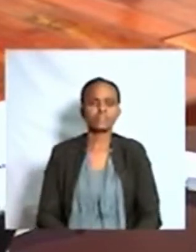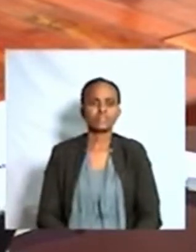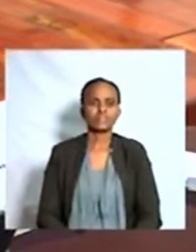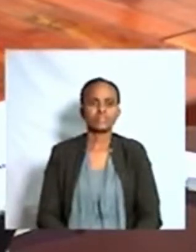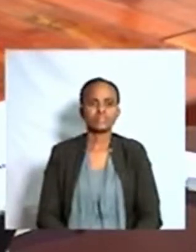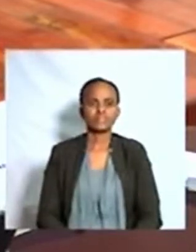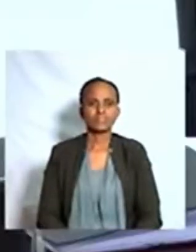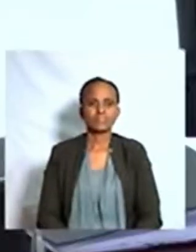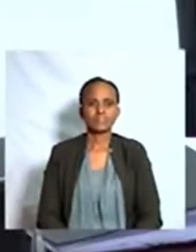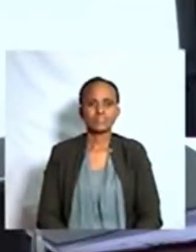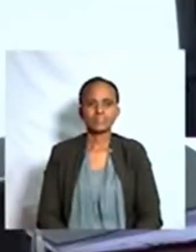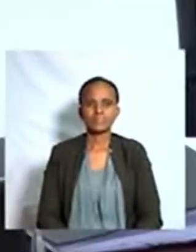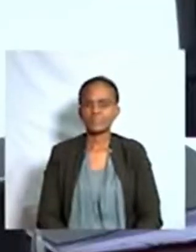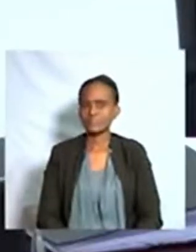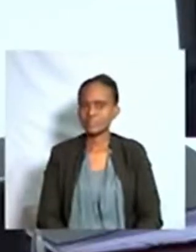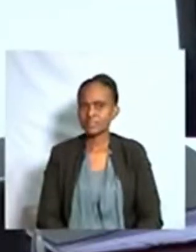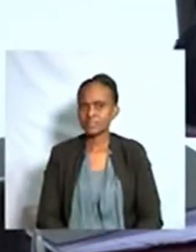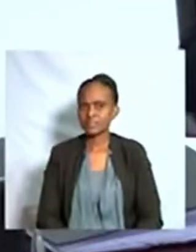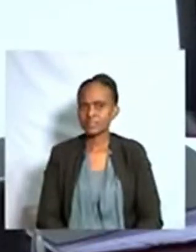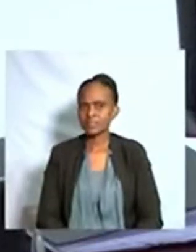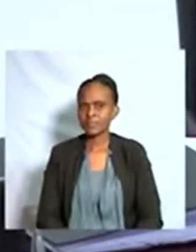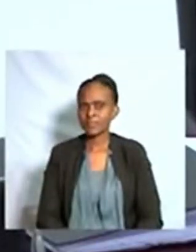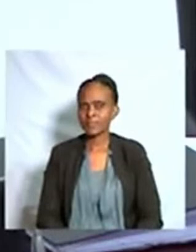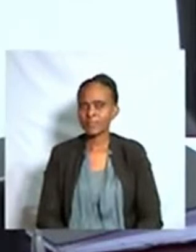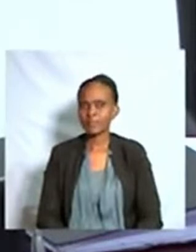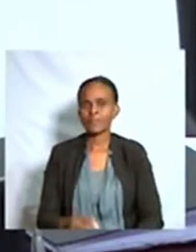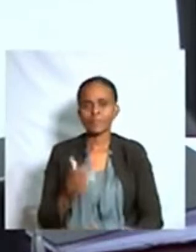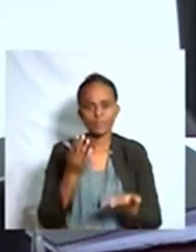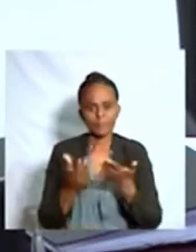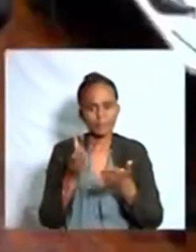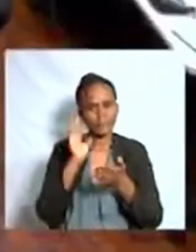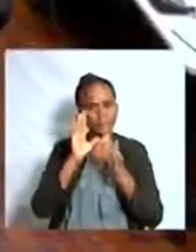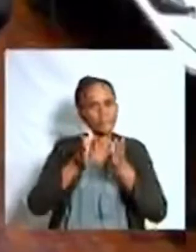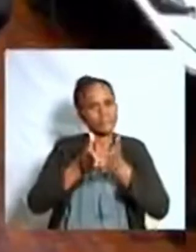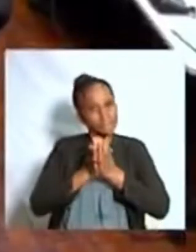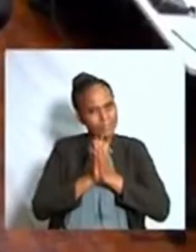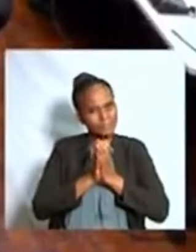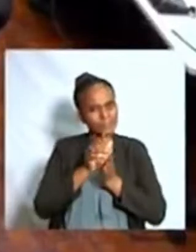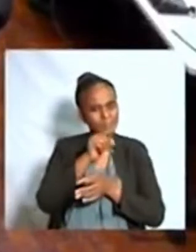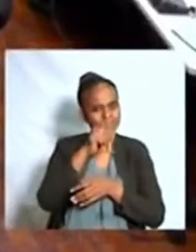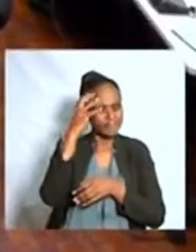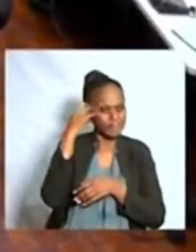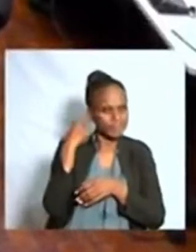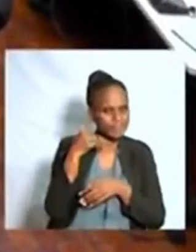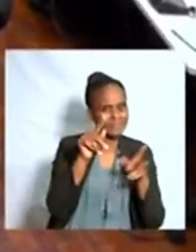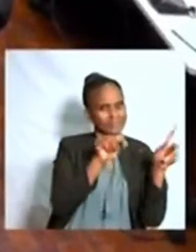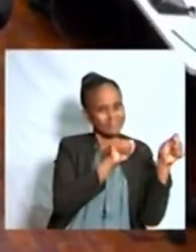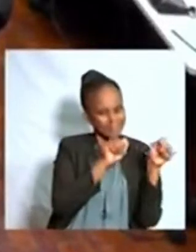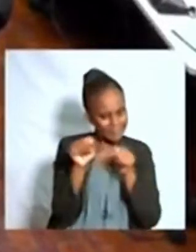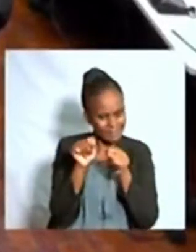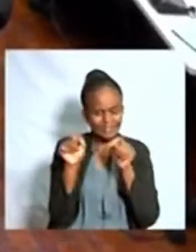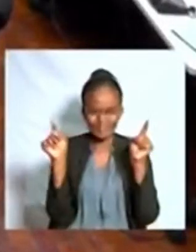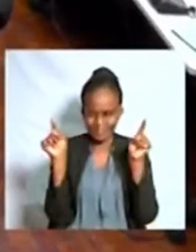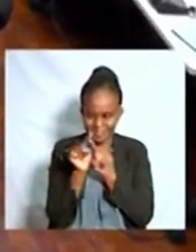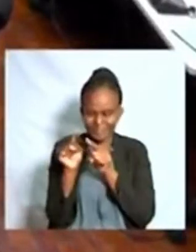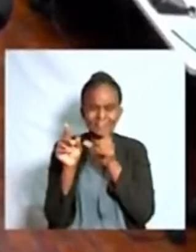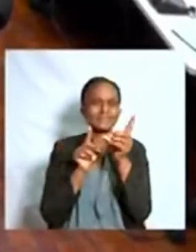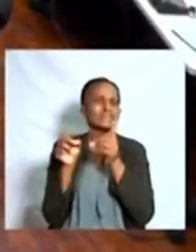Or he's coming? Maybe was that officer transferred in the same